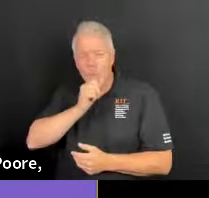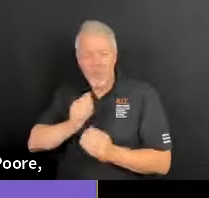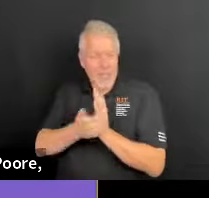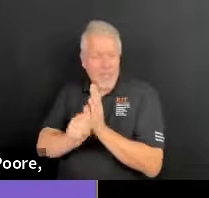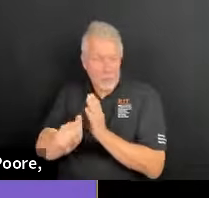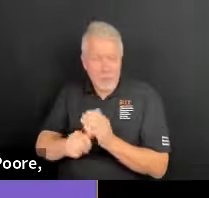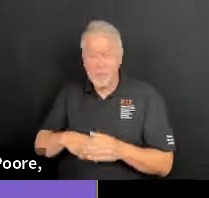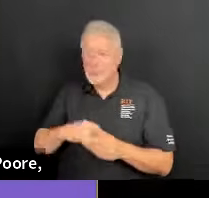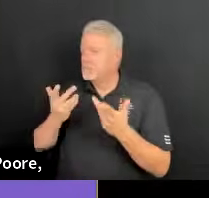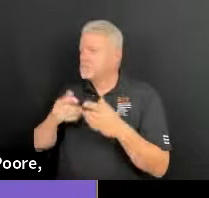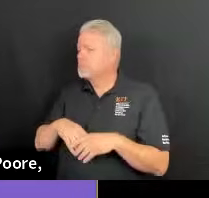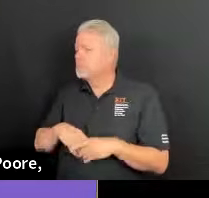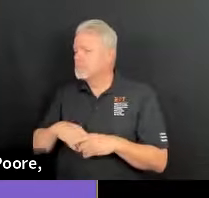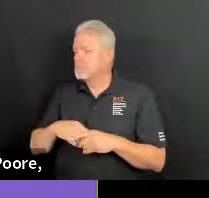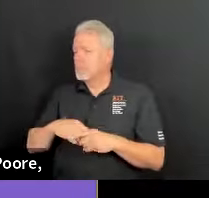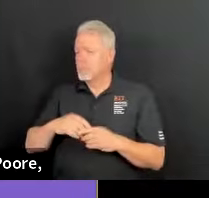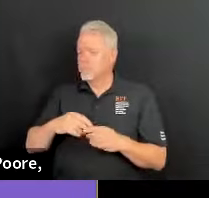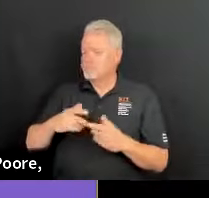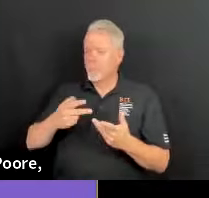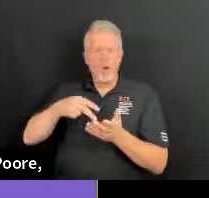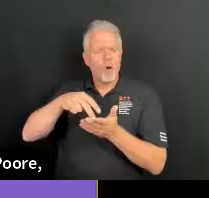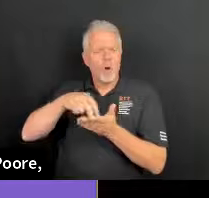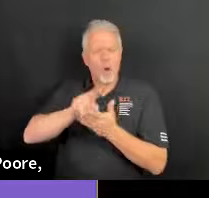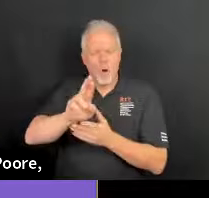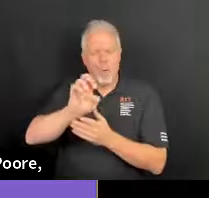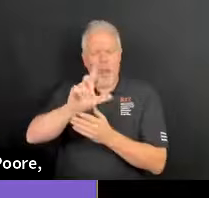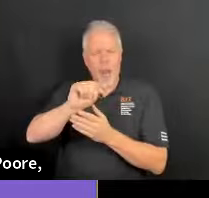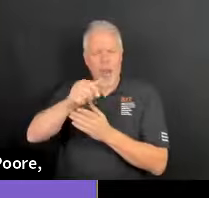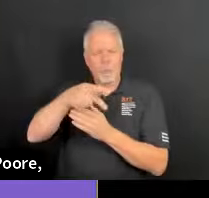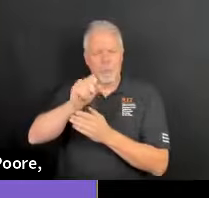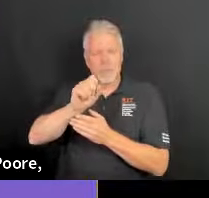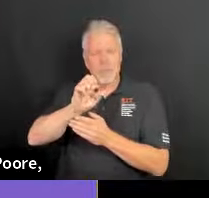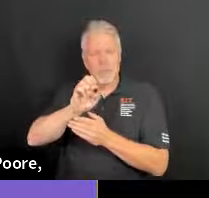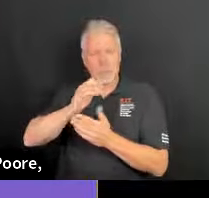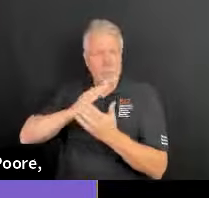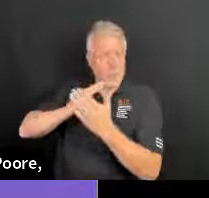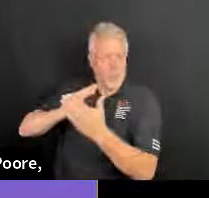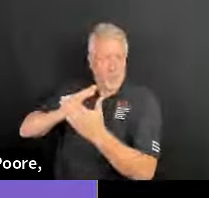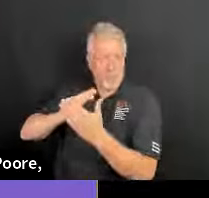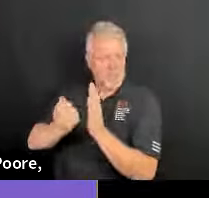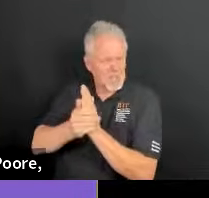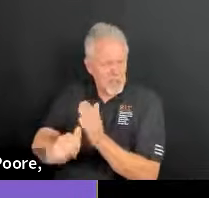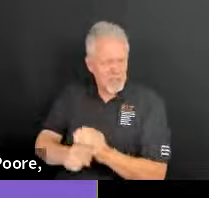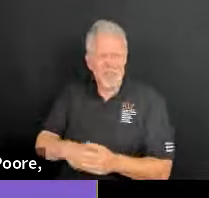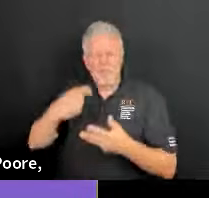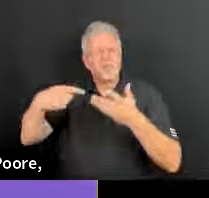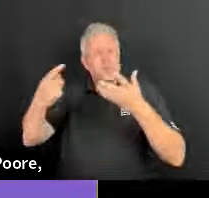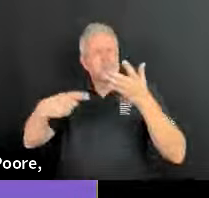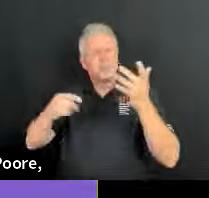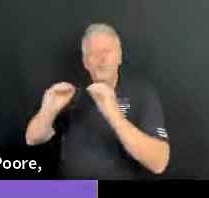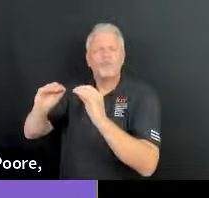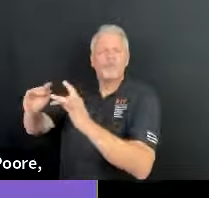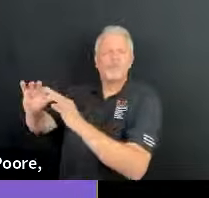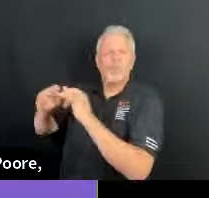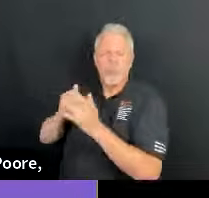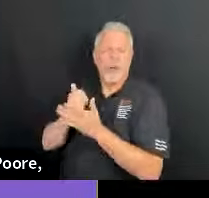that teach coping skills and do screenings and look into relapse